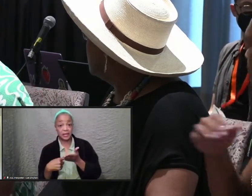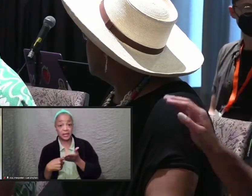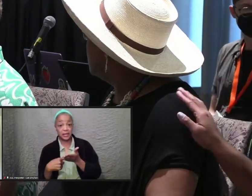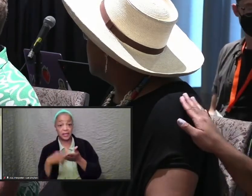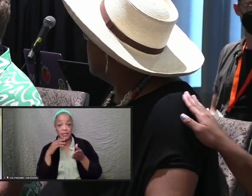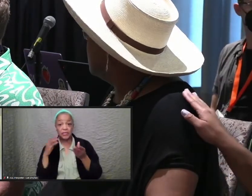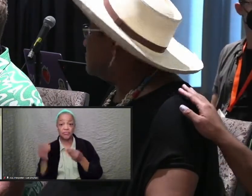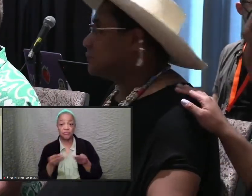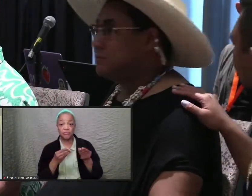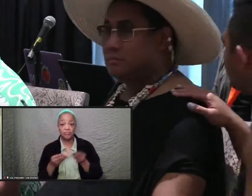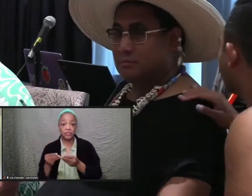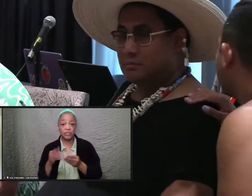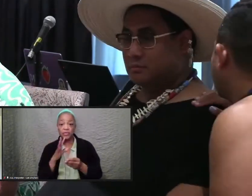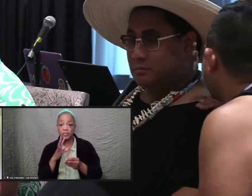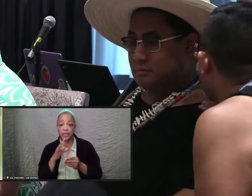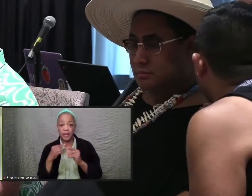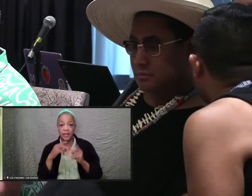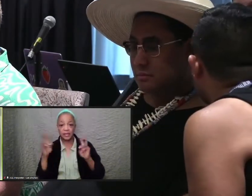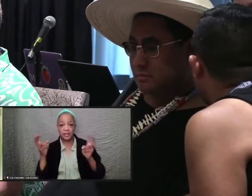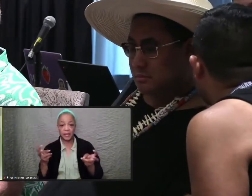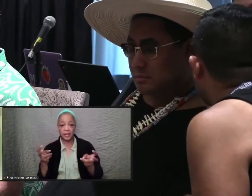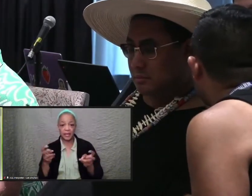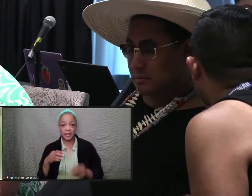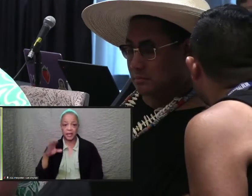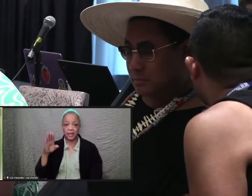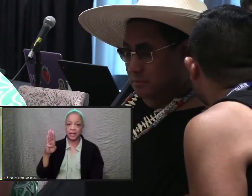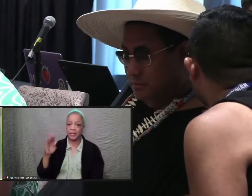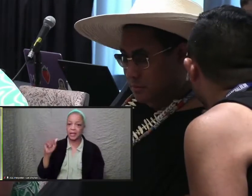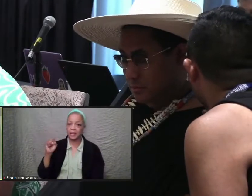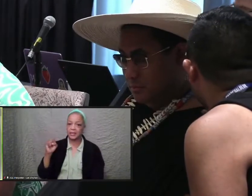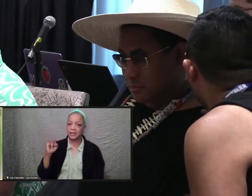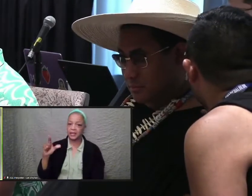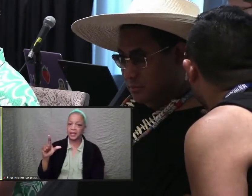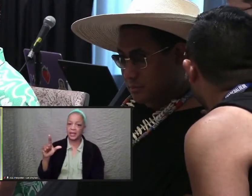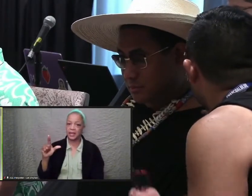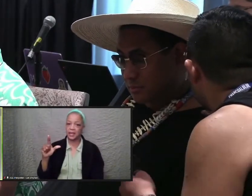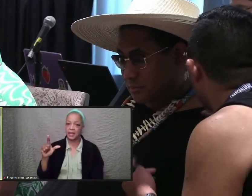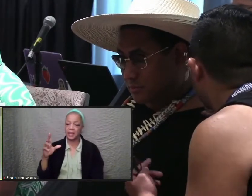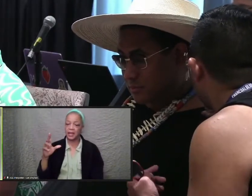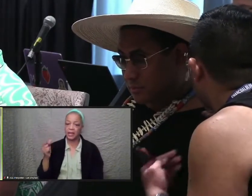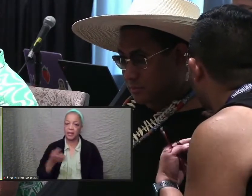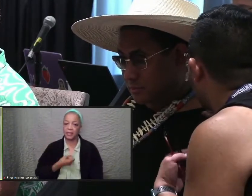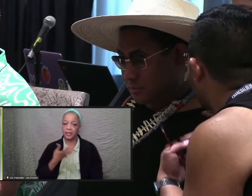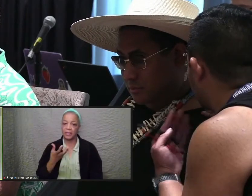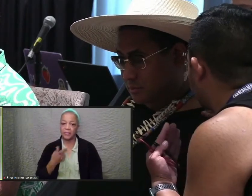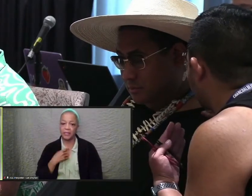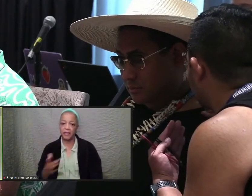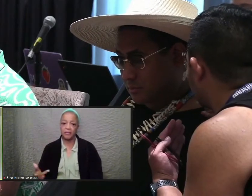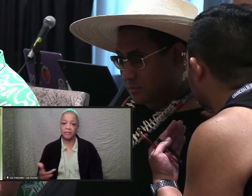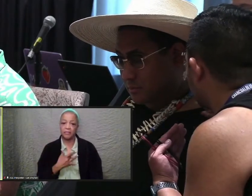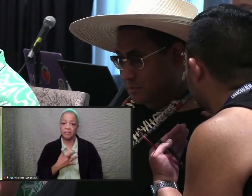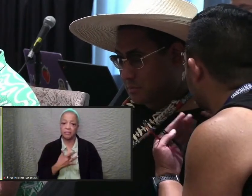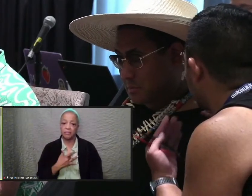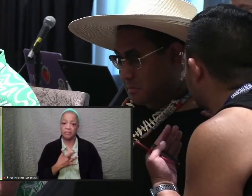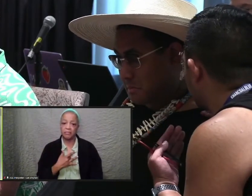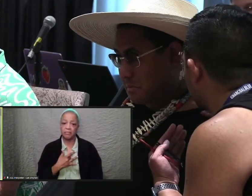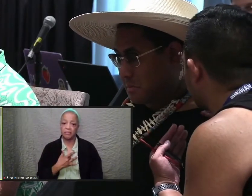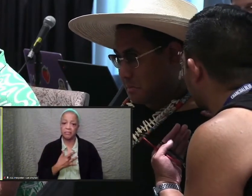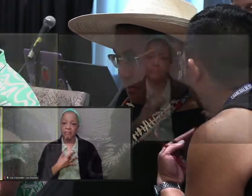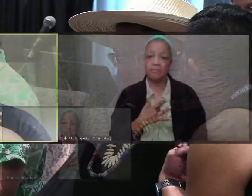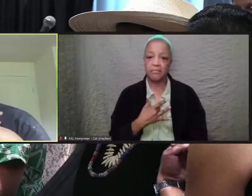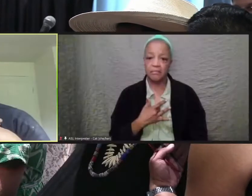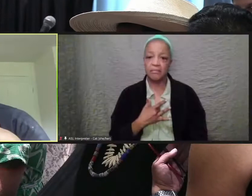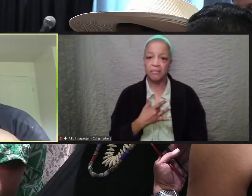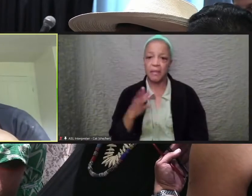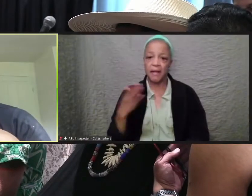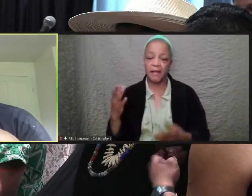to speak on this a little bit. Yeah, I want to say I just have been really moved by